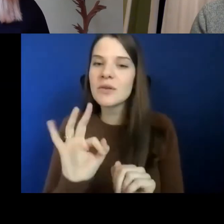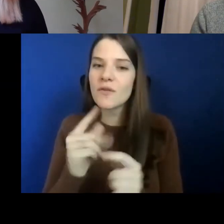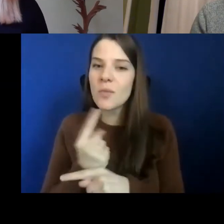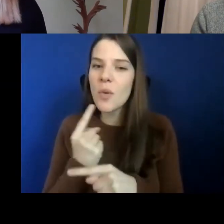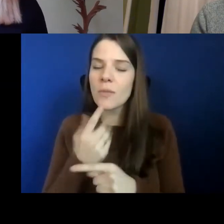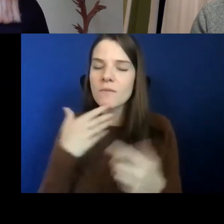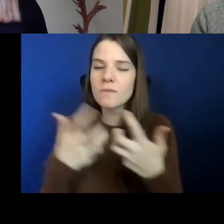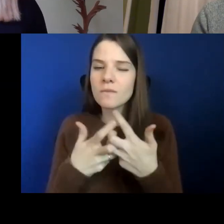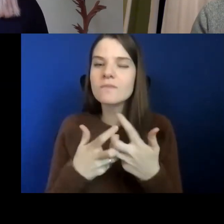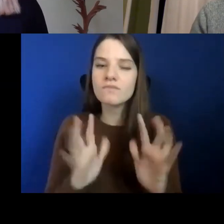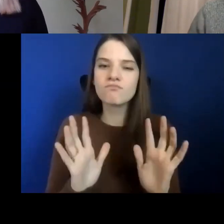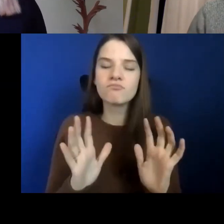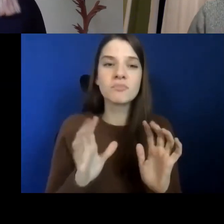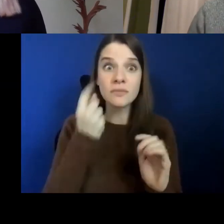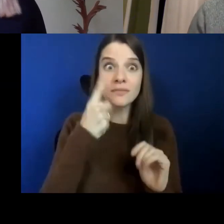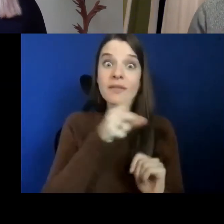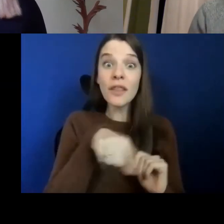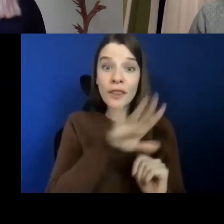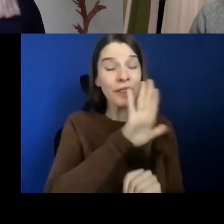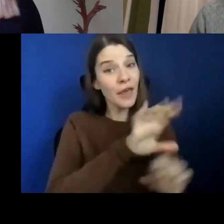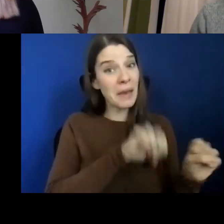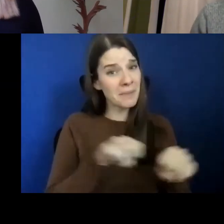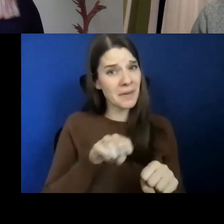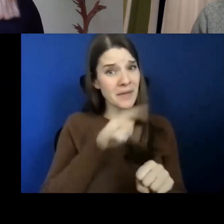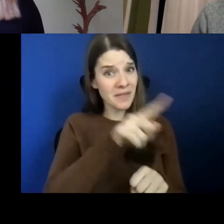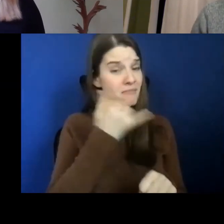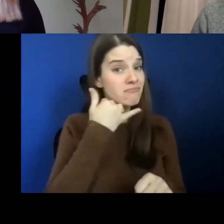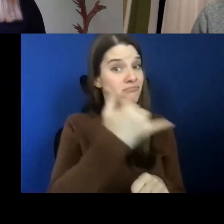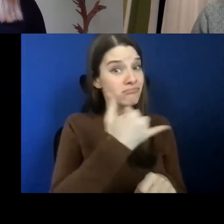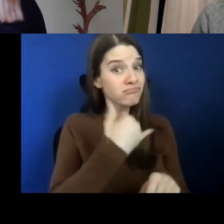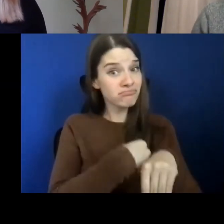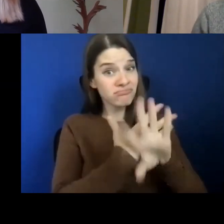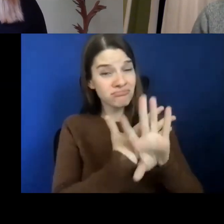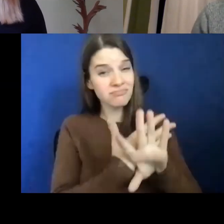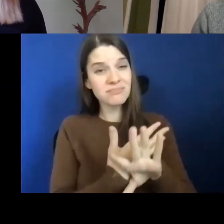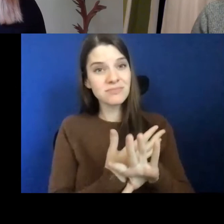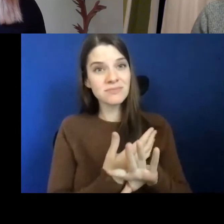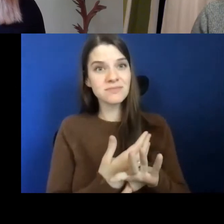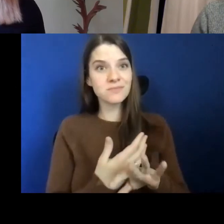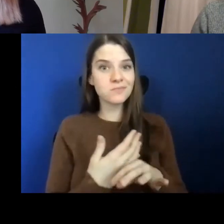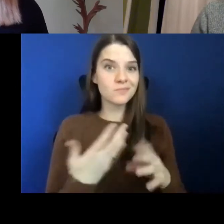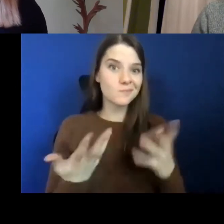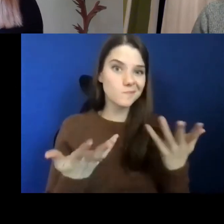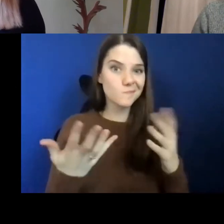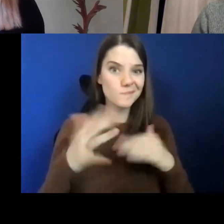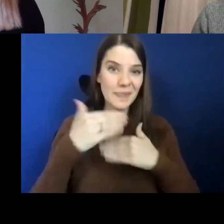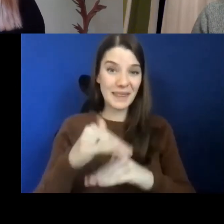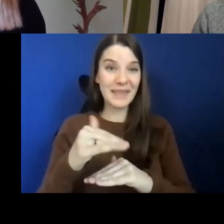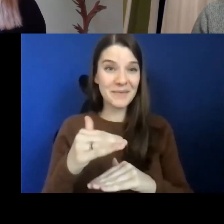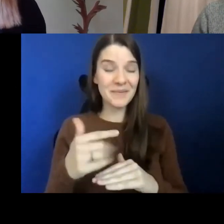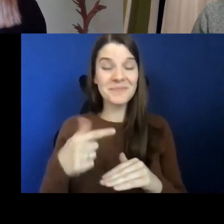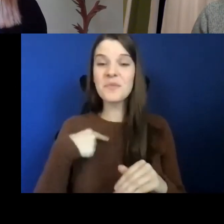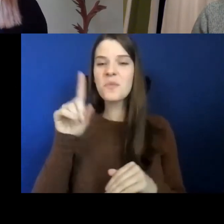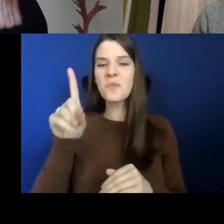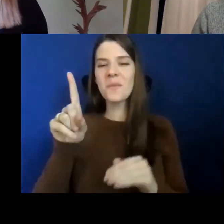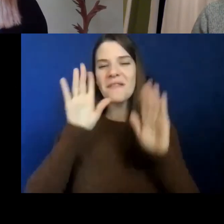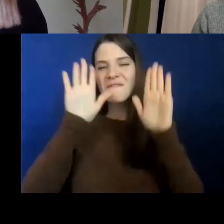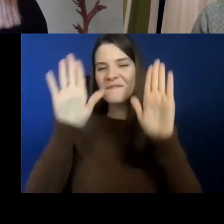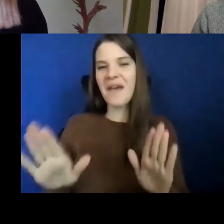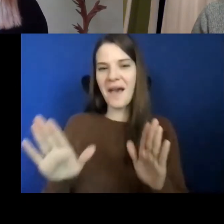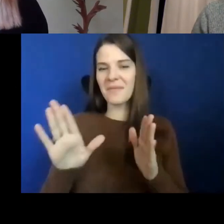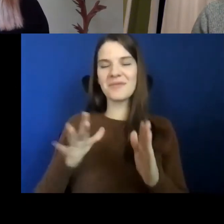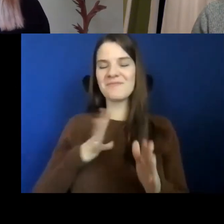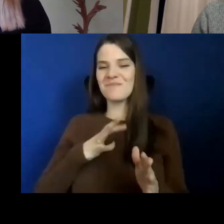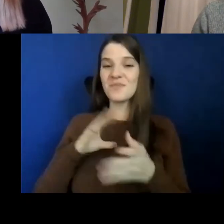them to, because their ability to do the telehealth has been kind of limited. I had a fabulous story of